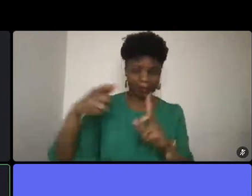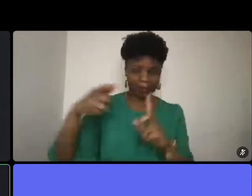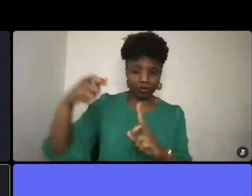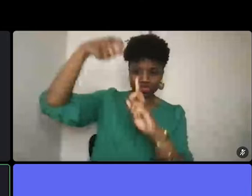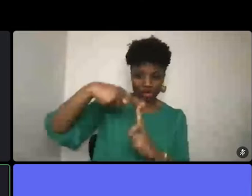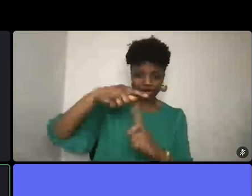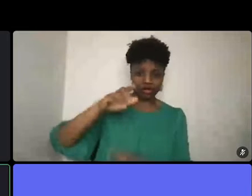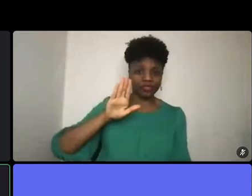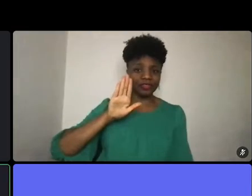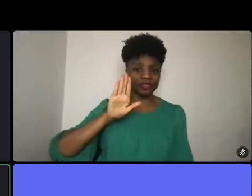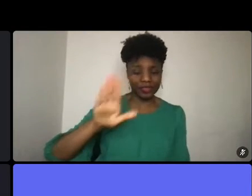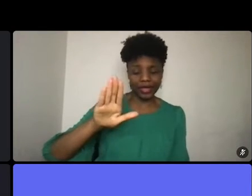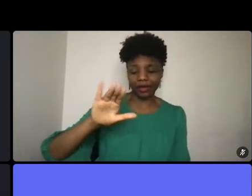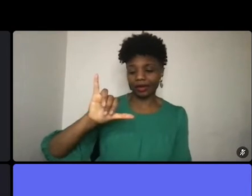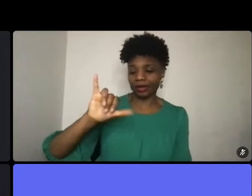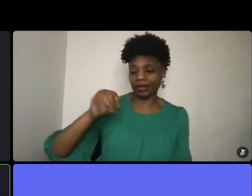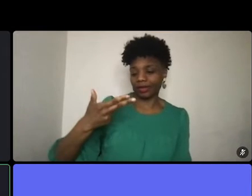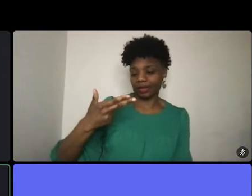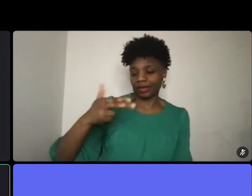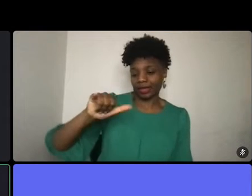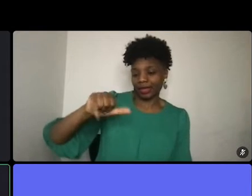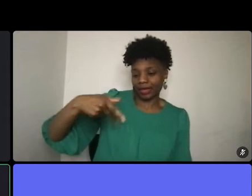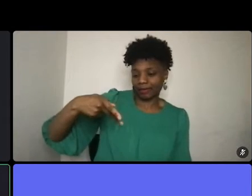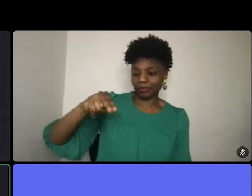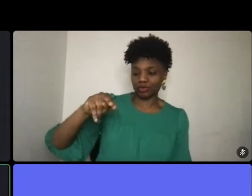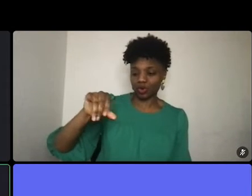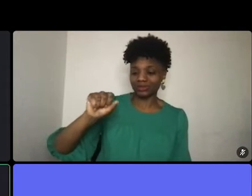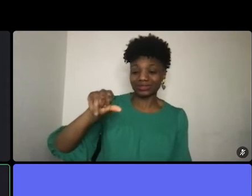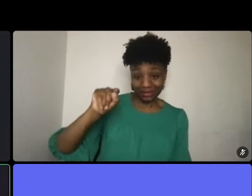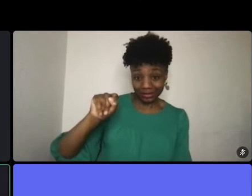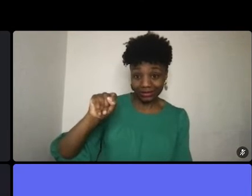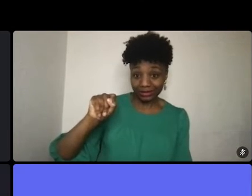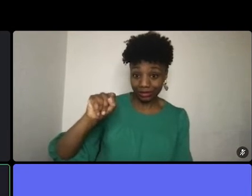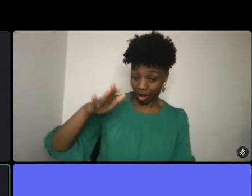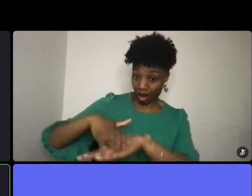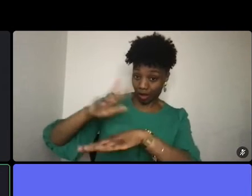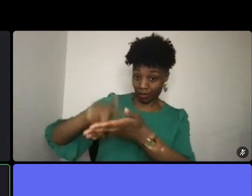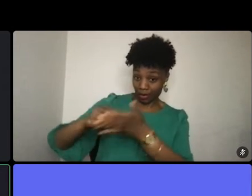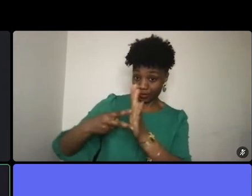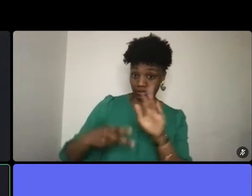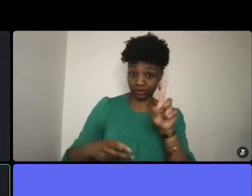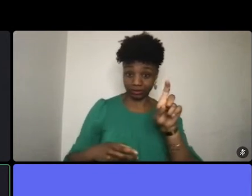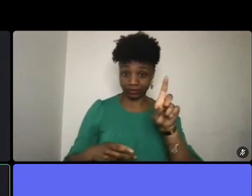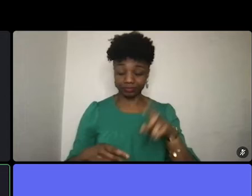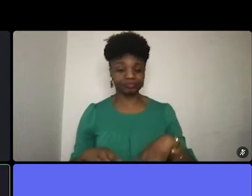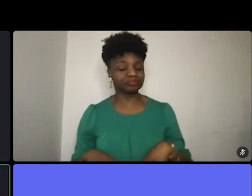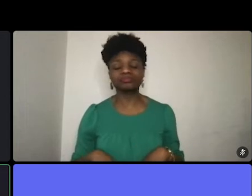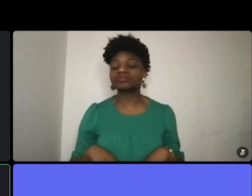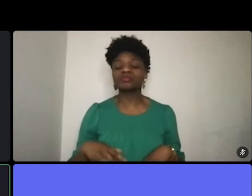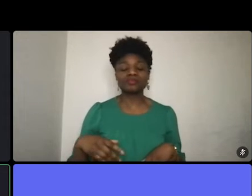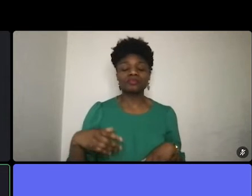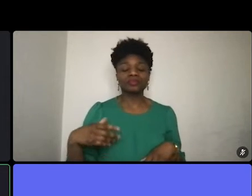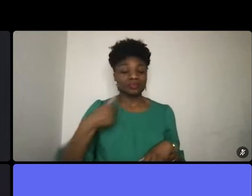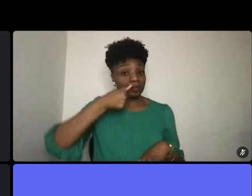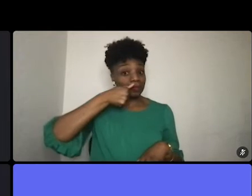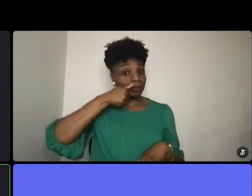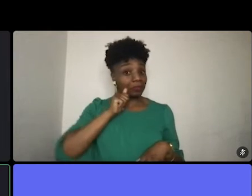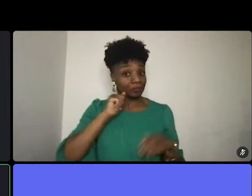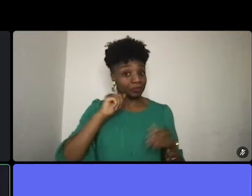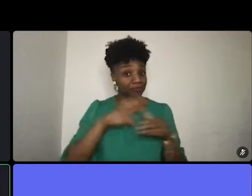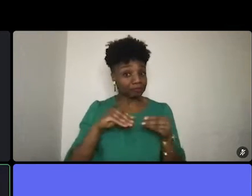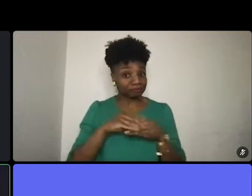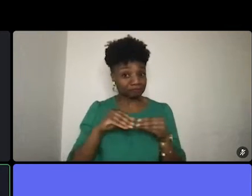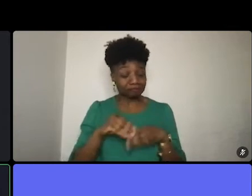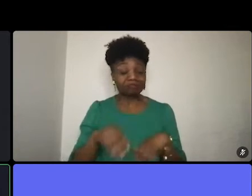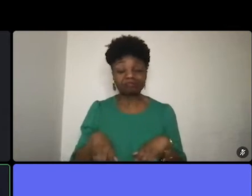that because another thing is clients, the consumer, you control the whole situation. Mm.